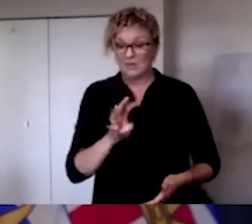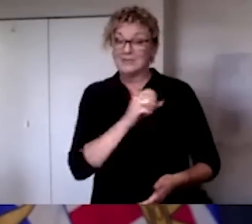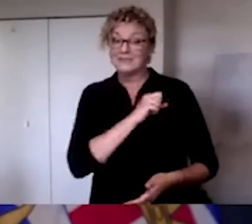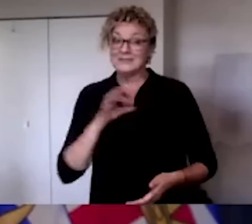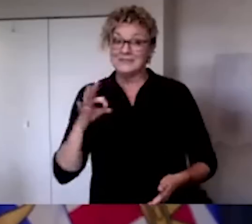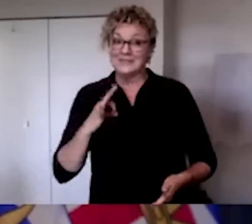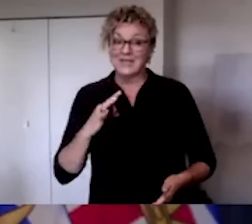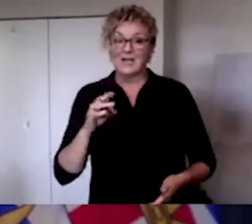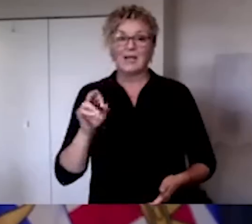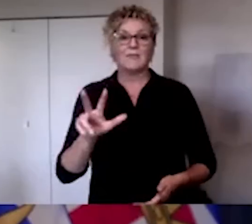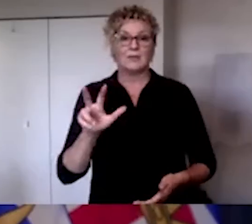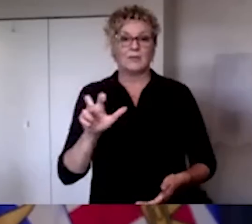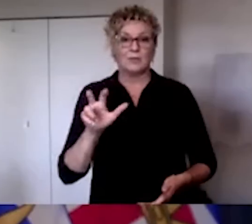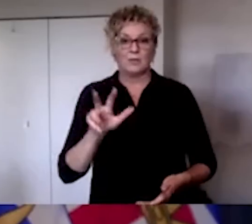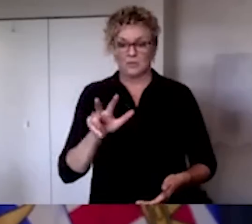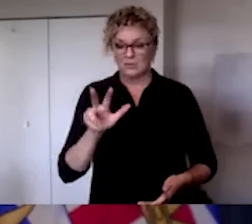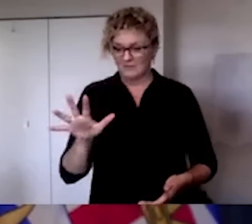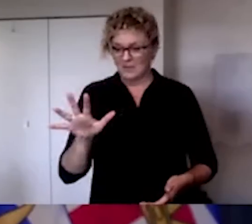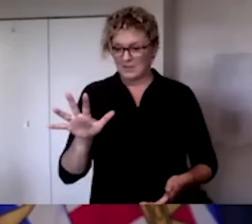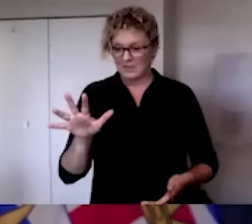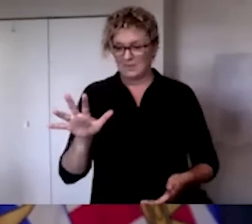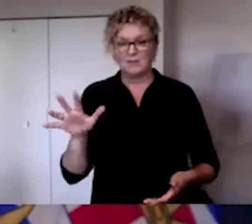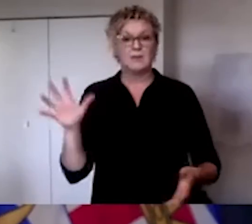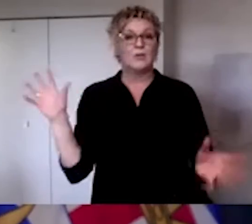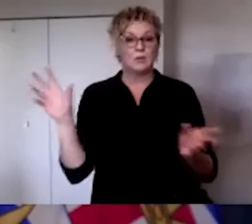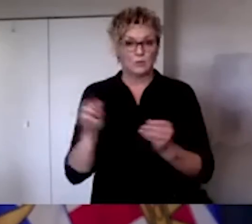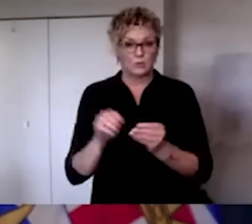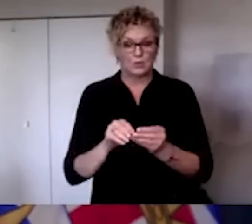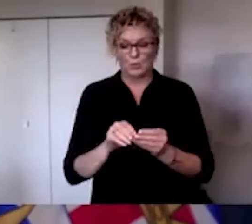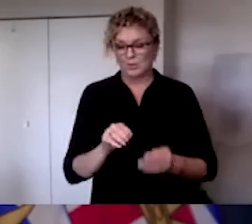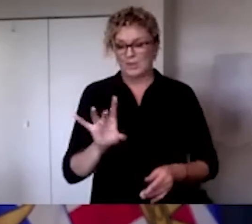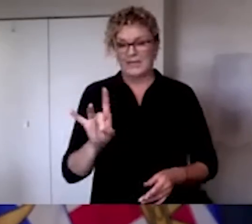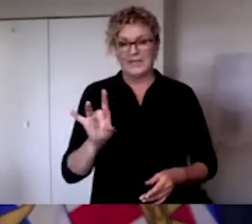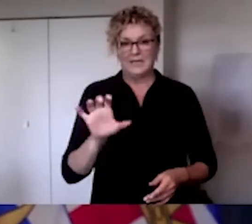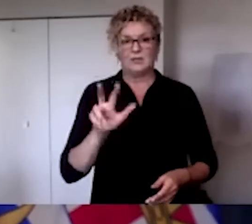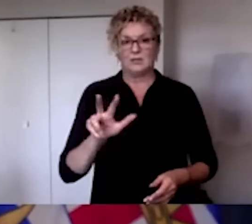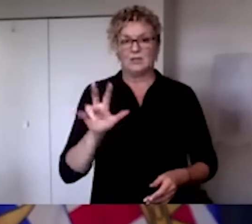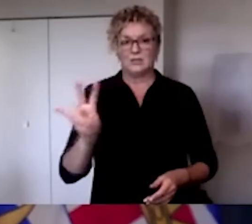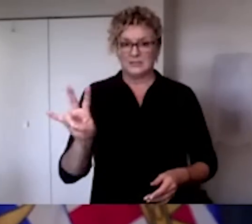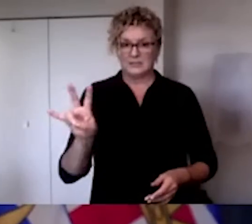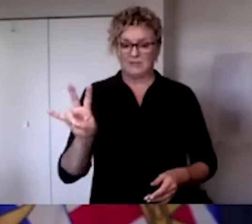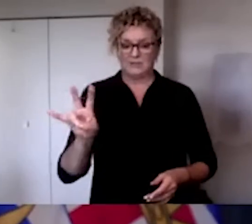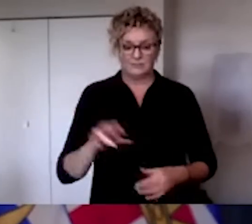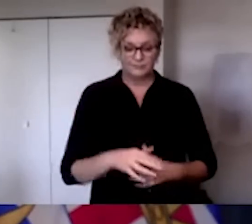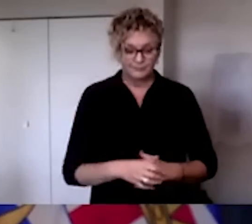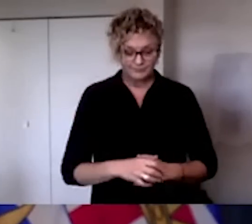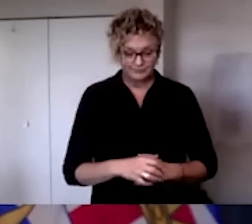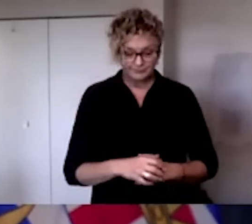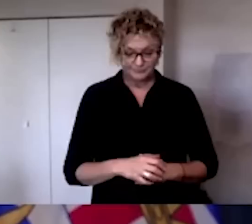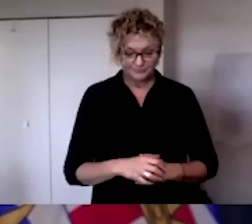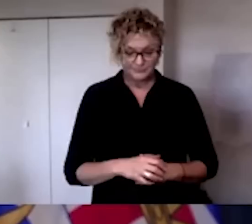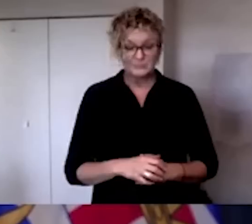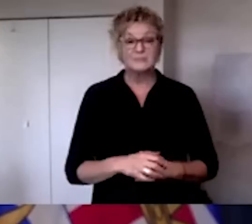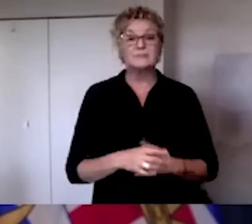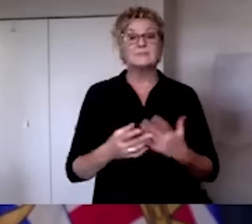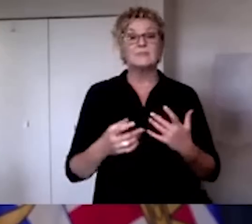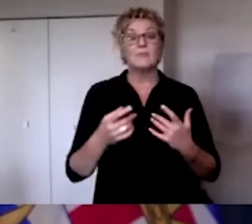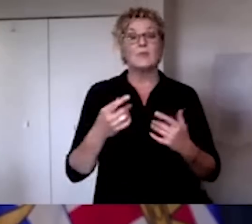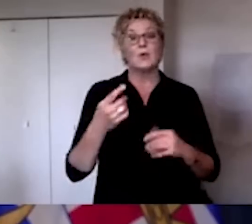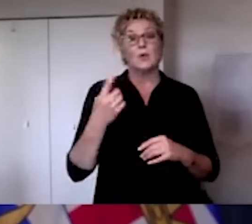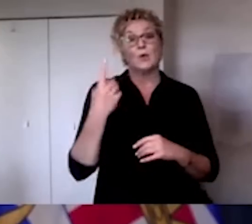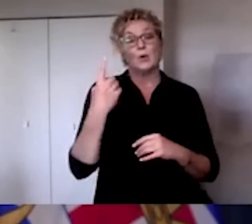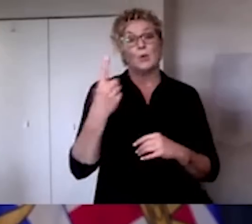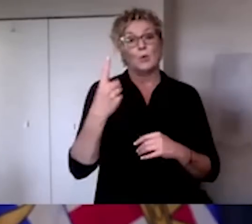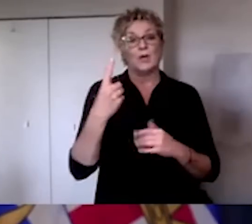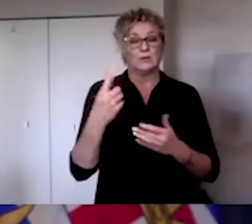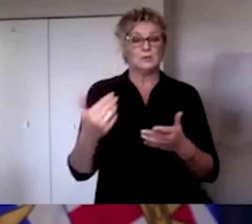new community outbreak that's been declared in the Interior Health Region, with 5 cases related to an event at the